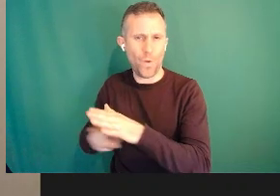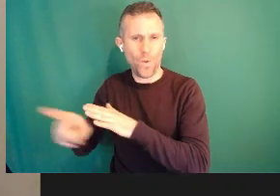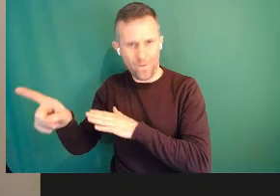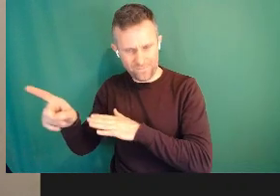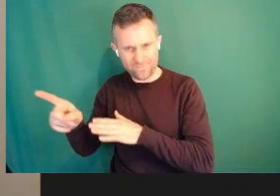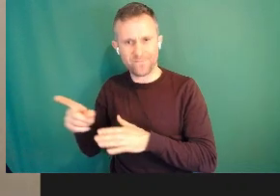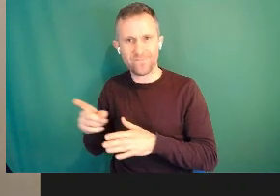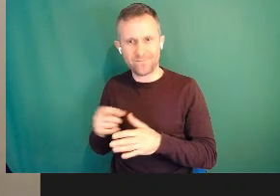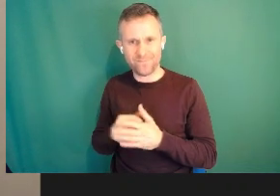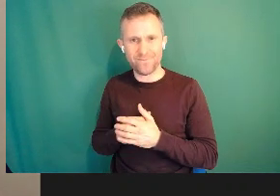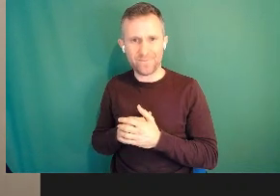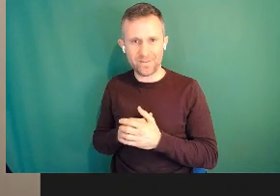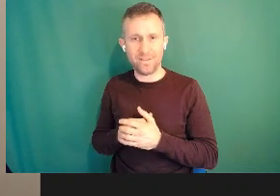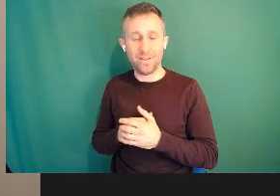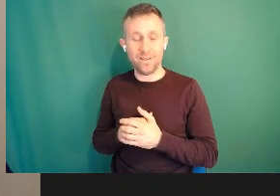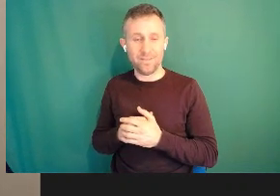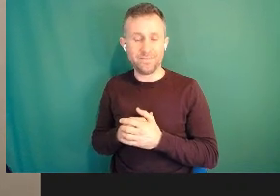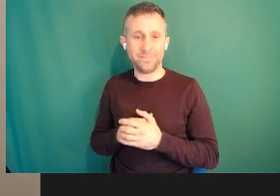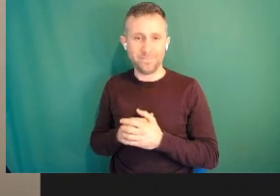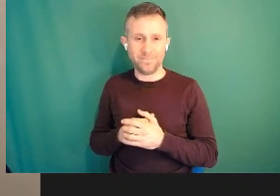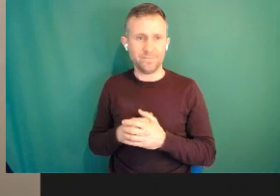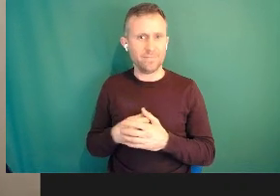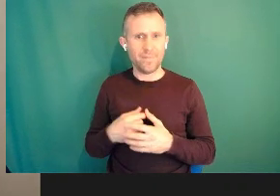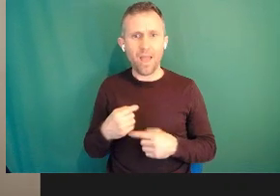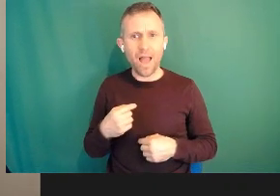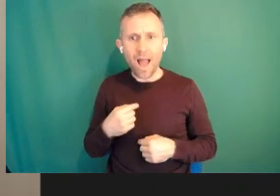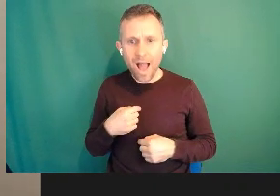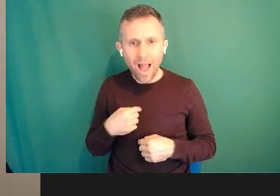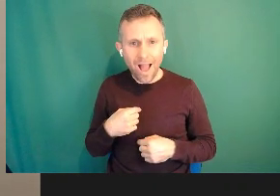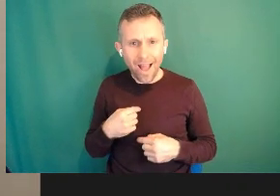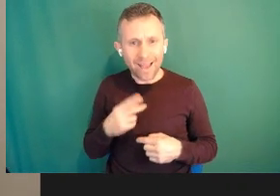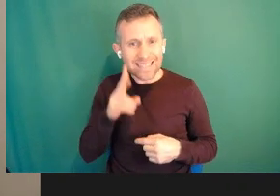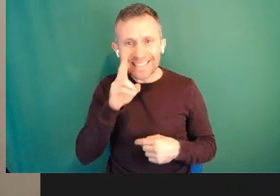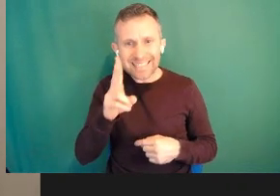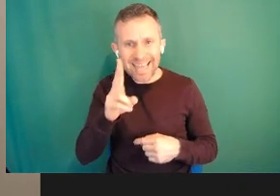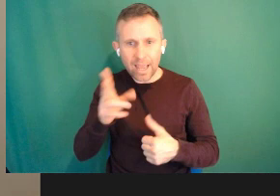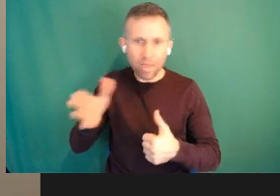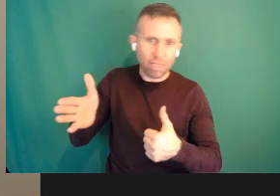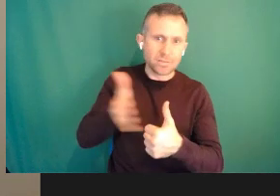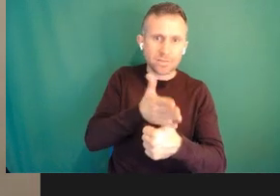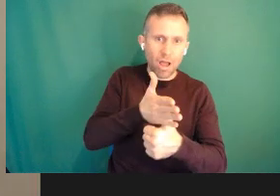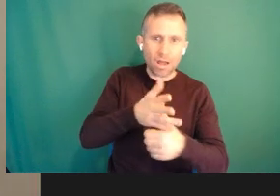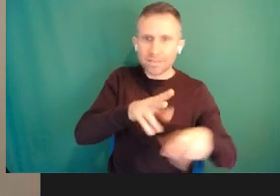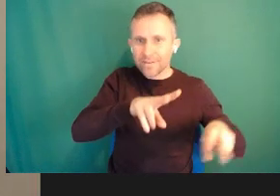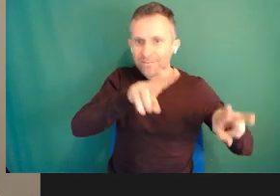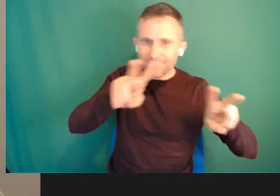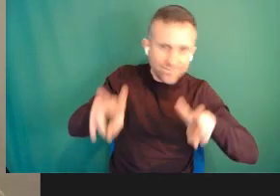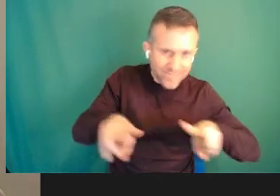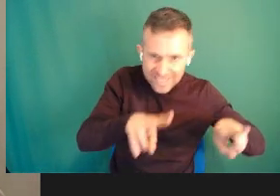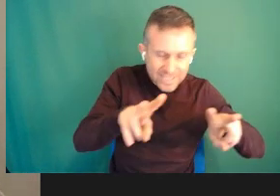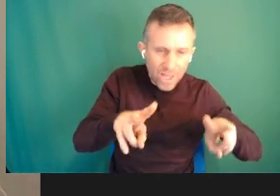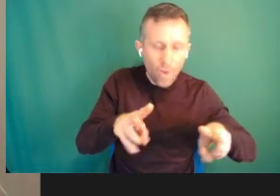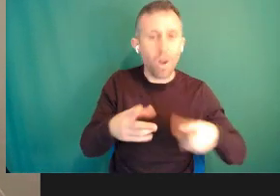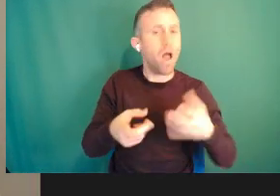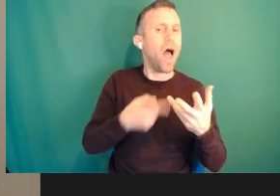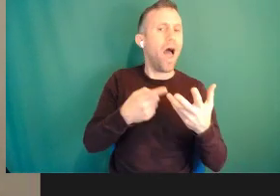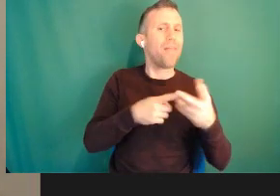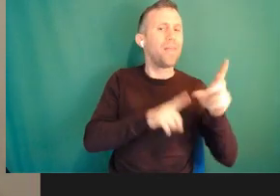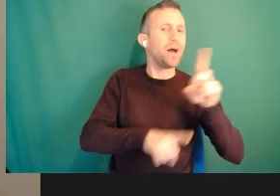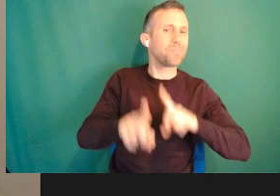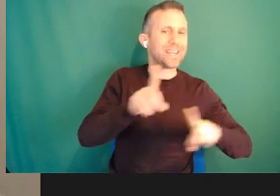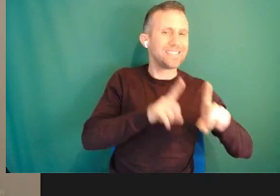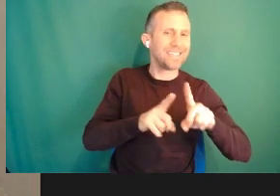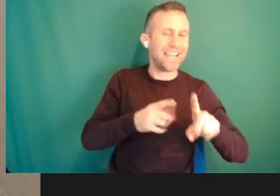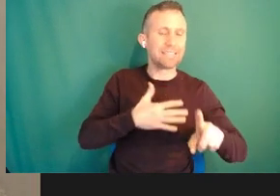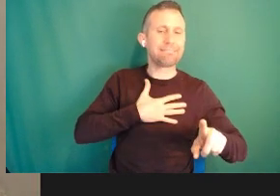on the recording, because I was in the DENS meeting earlier on, the Disability Empowerment Network meeting.